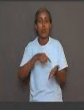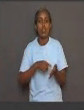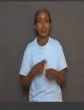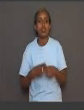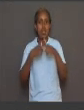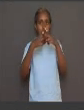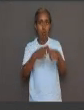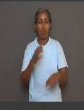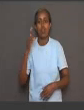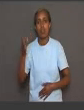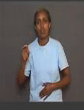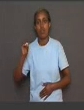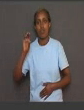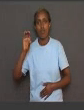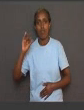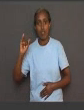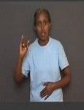called foci.